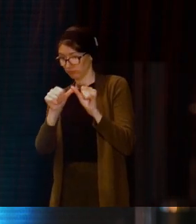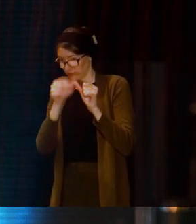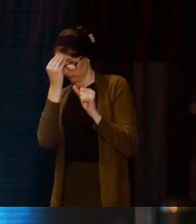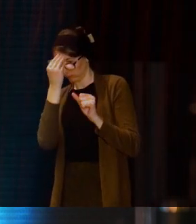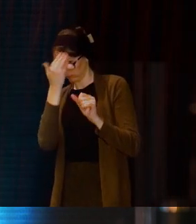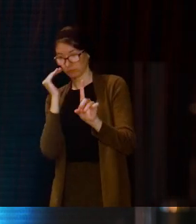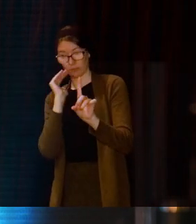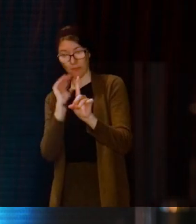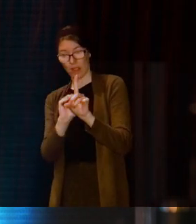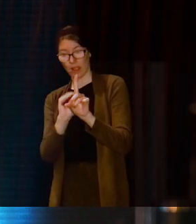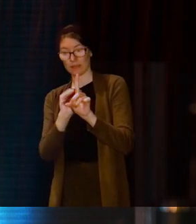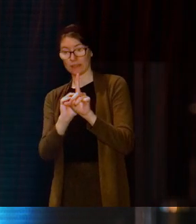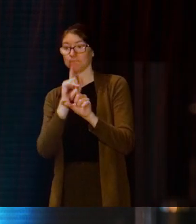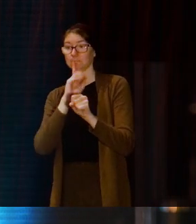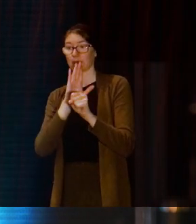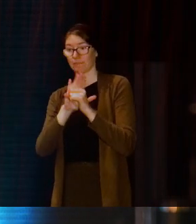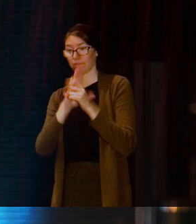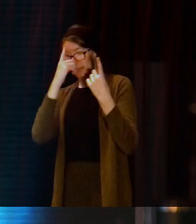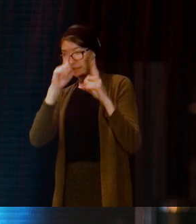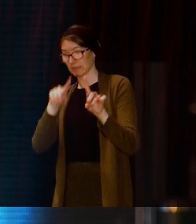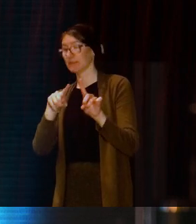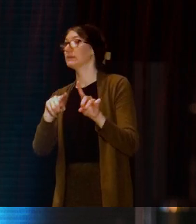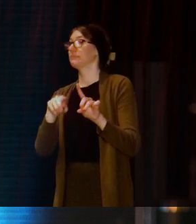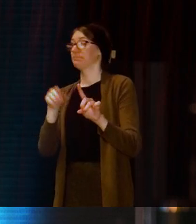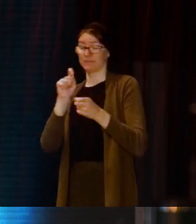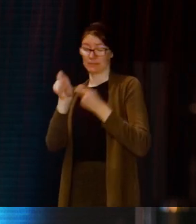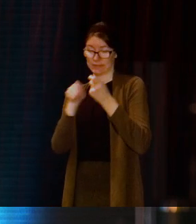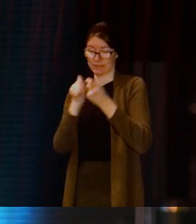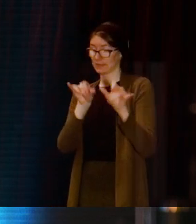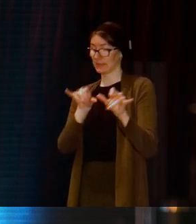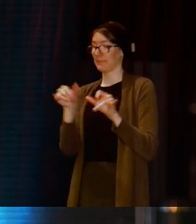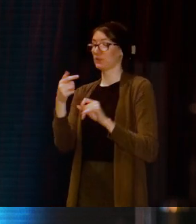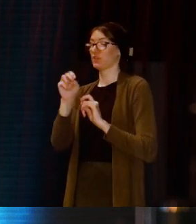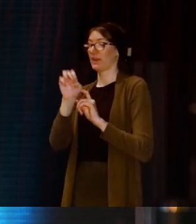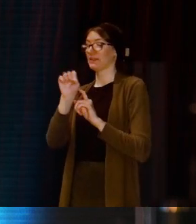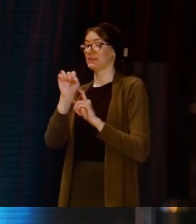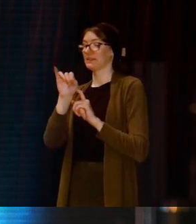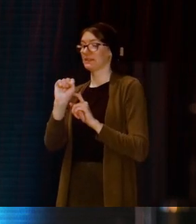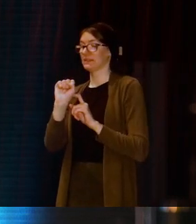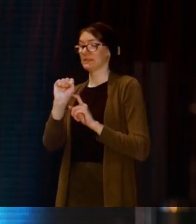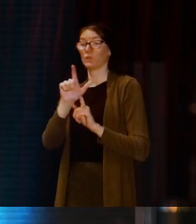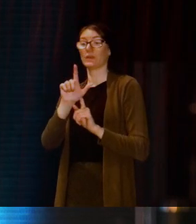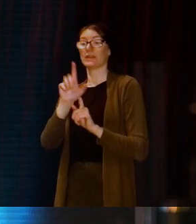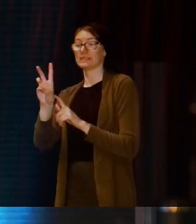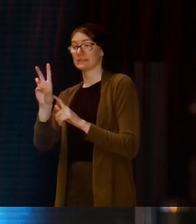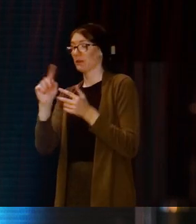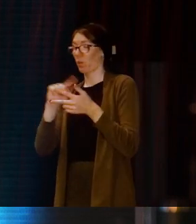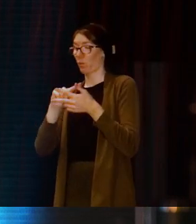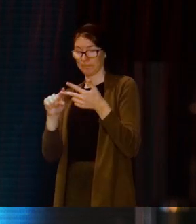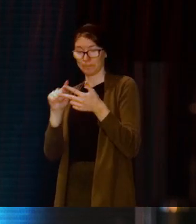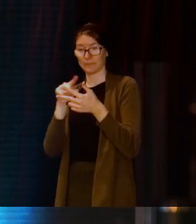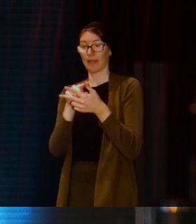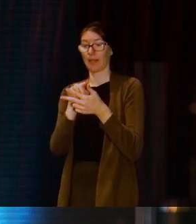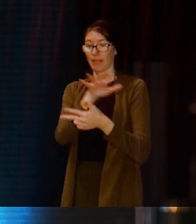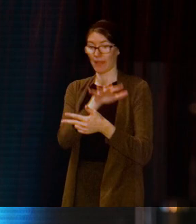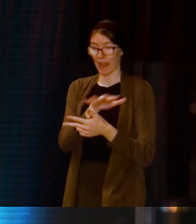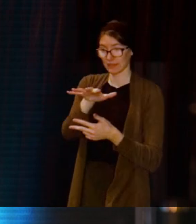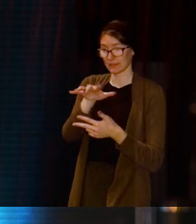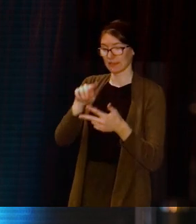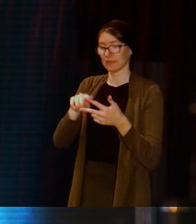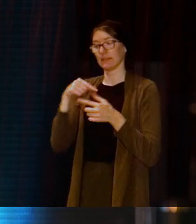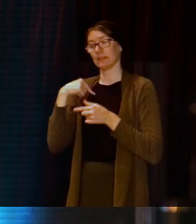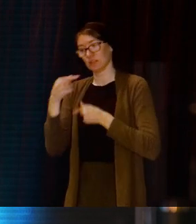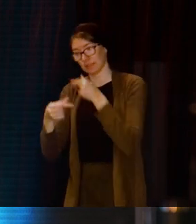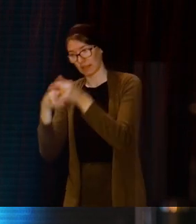covenant to him. And it's here, he says the exact same thing, and you can see it here in Genesis 26. Same three components, land, seed